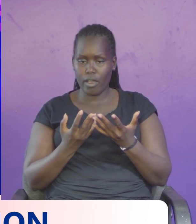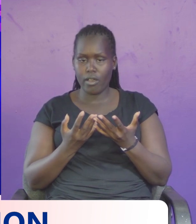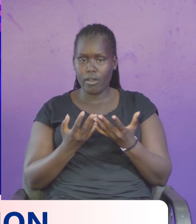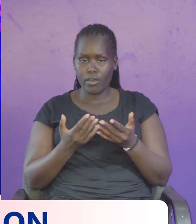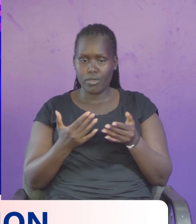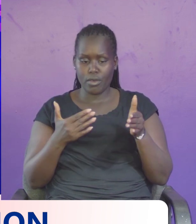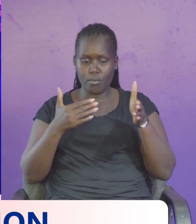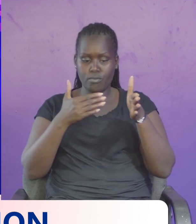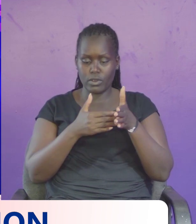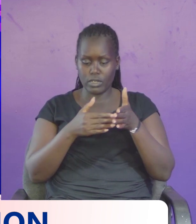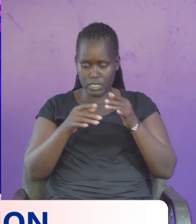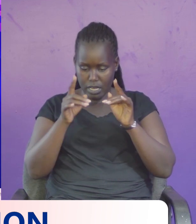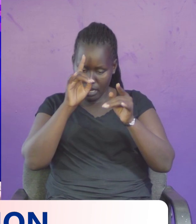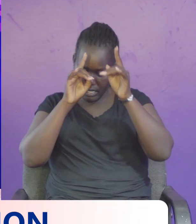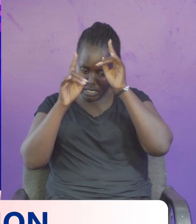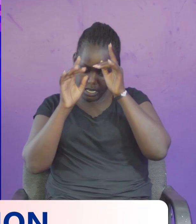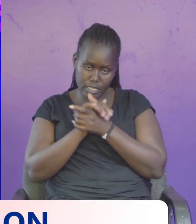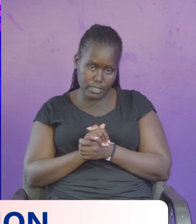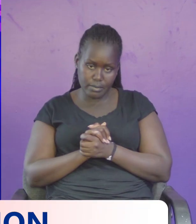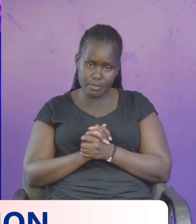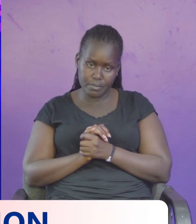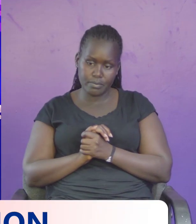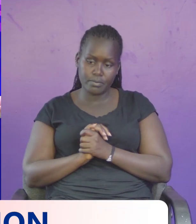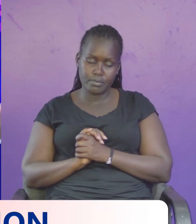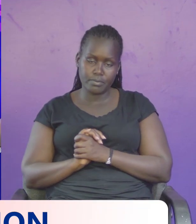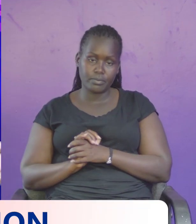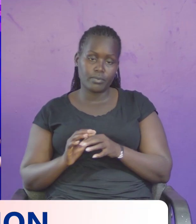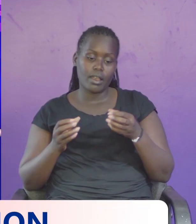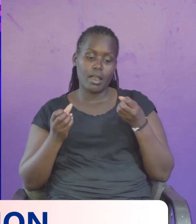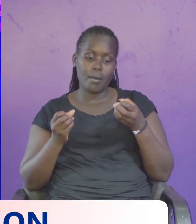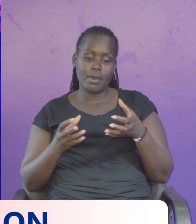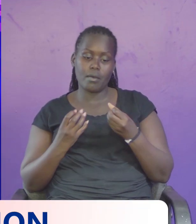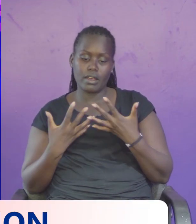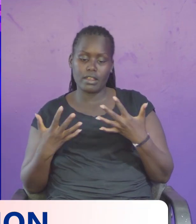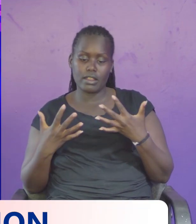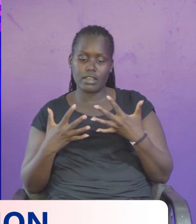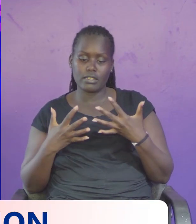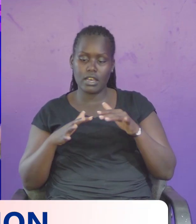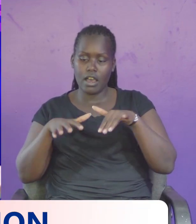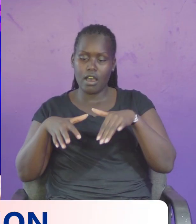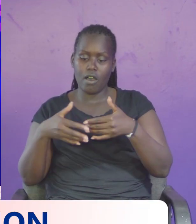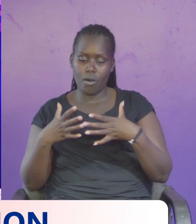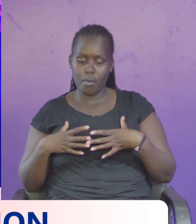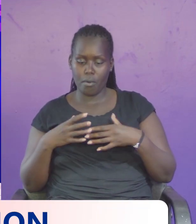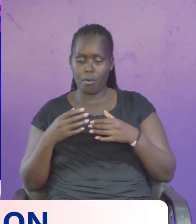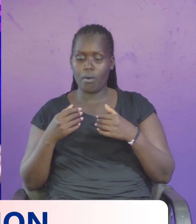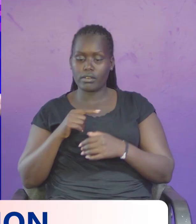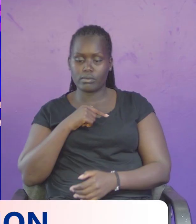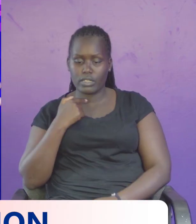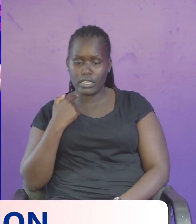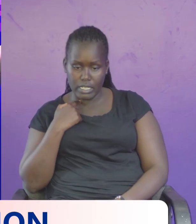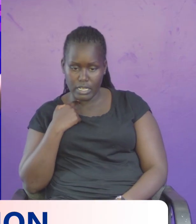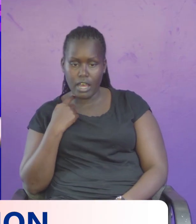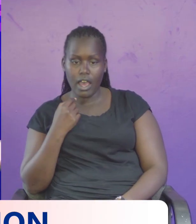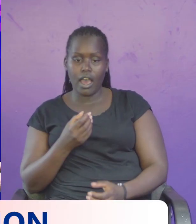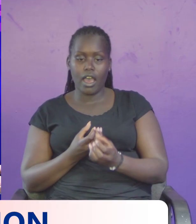the internet. Okay. The very many things that were being done, how people were being killed, massacred. Okay. The information